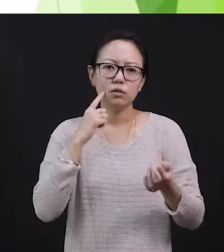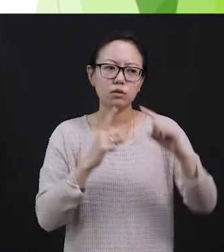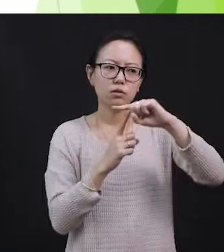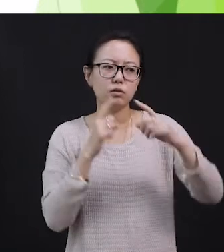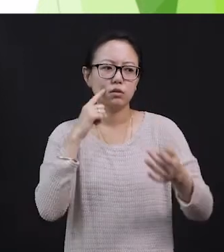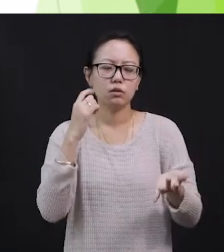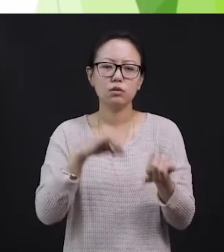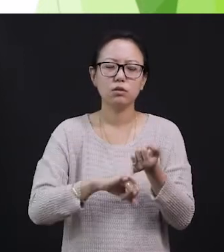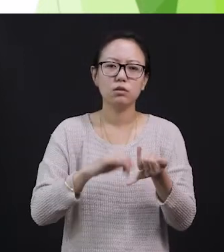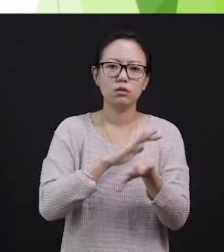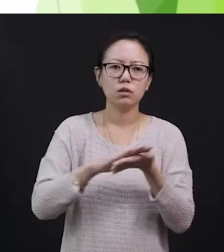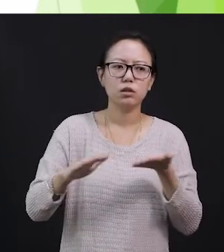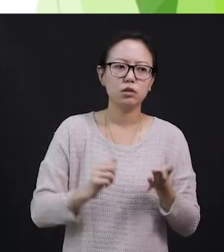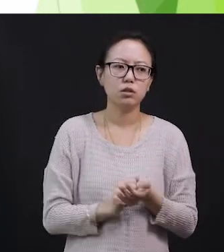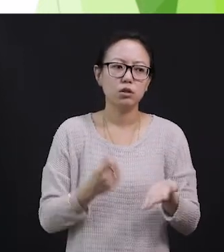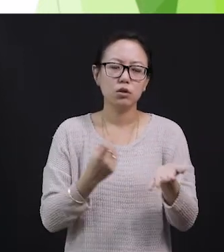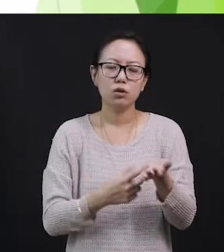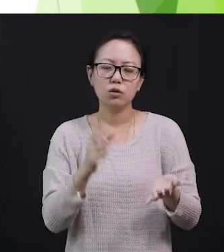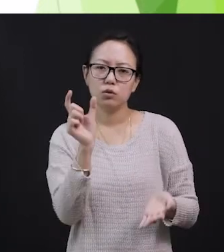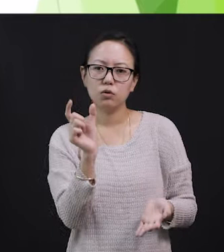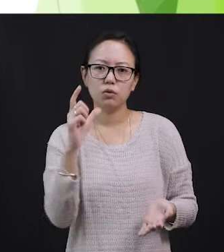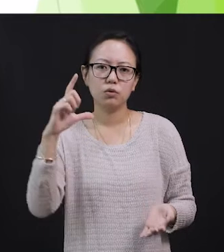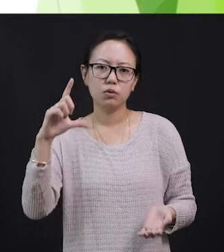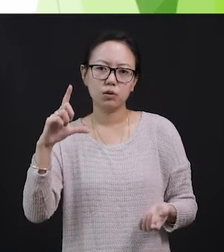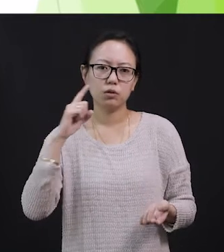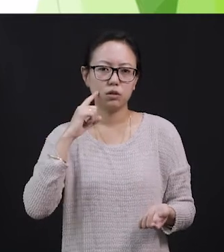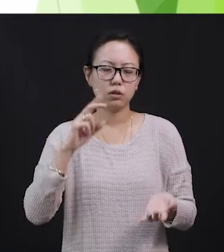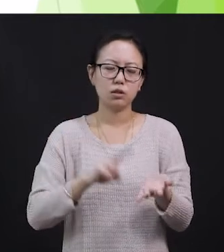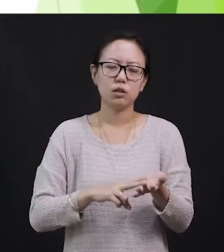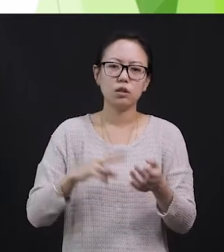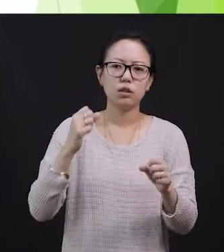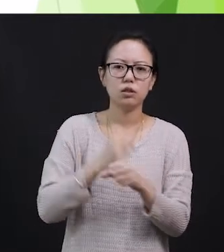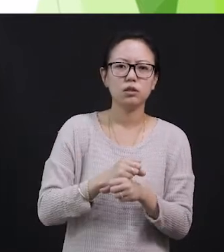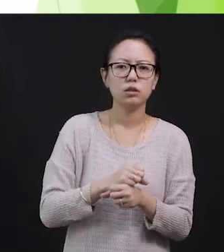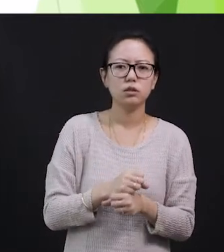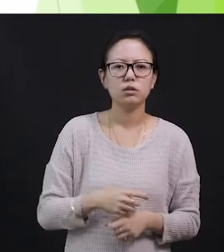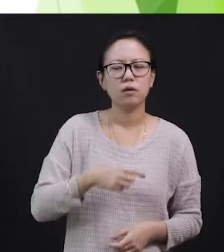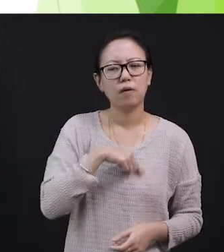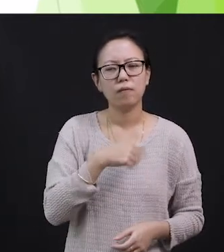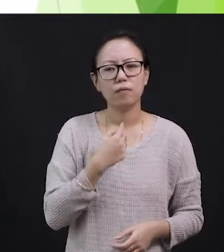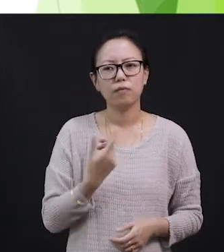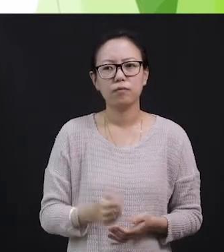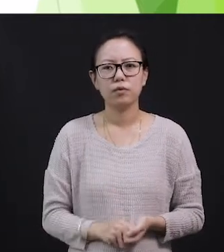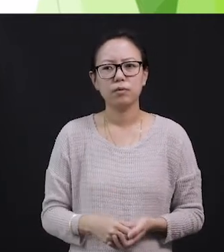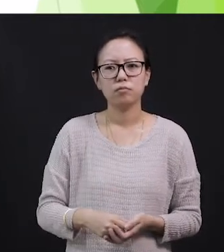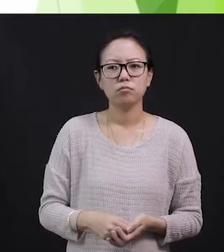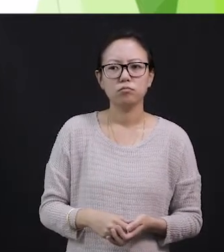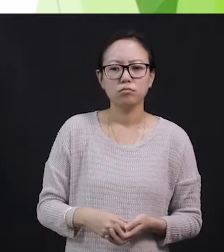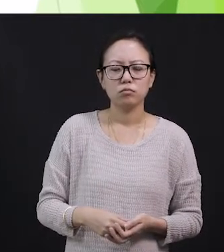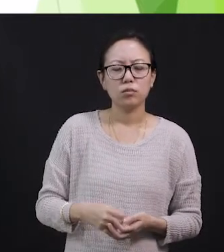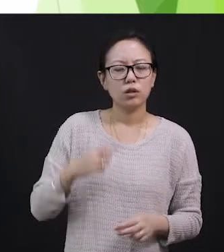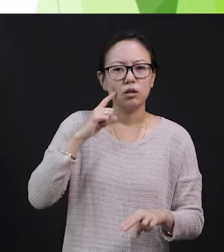could easily communicate with them. So instead of Britishers learning Hindi, it would have been better that Indians learnt